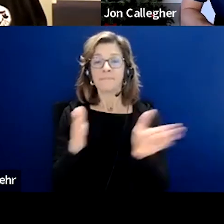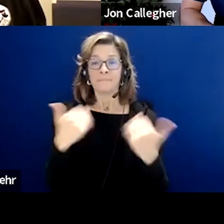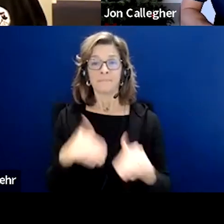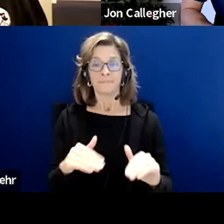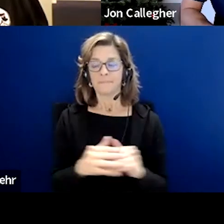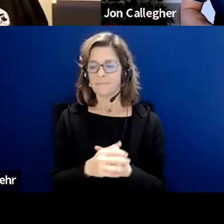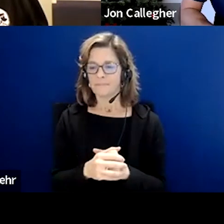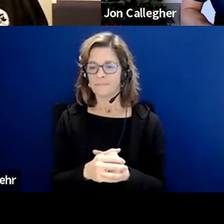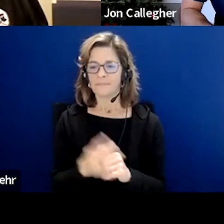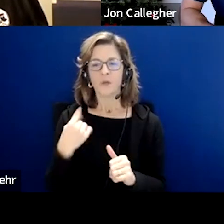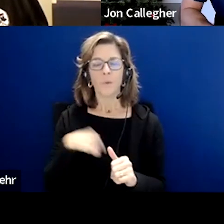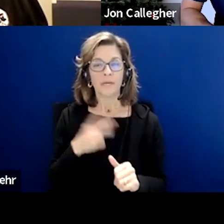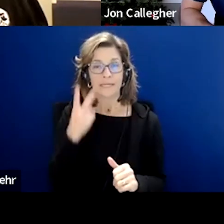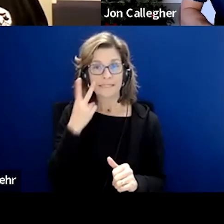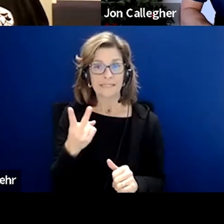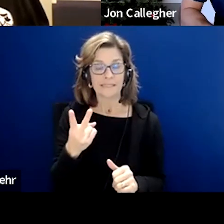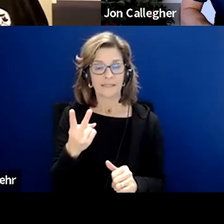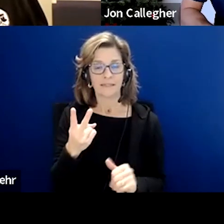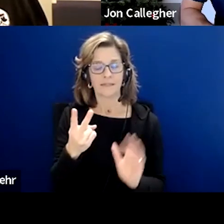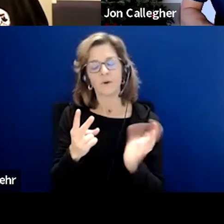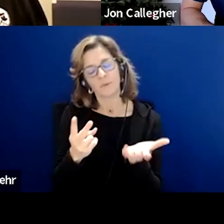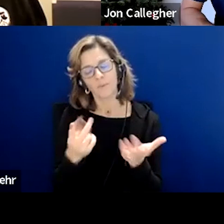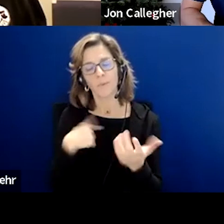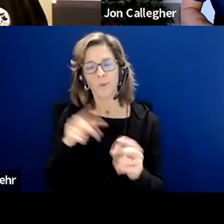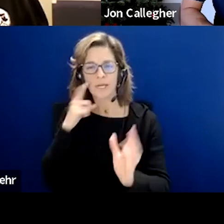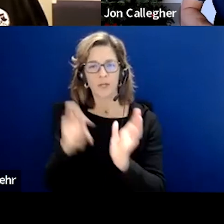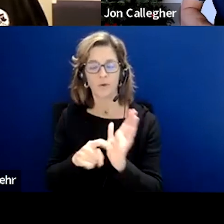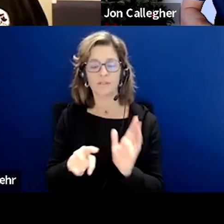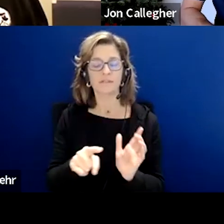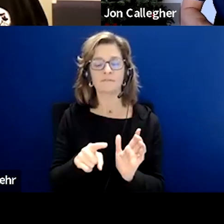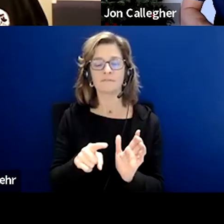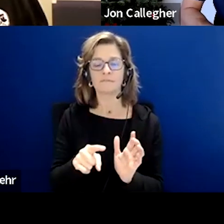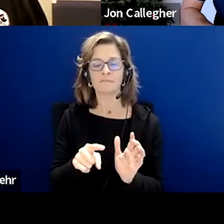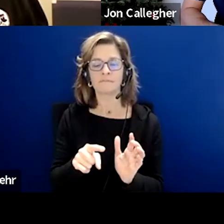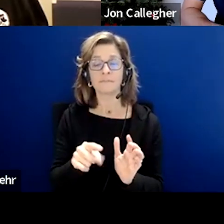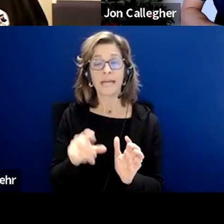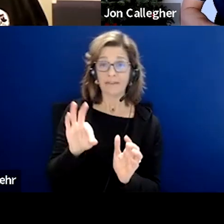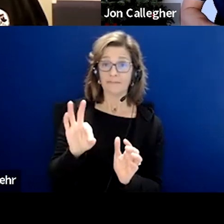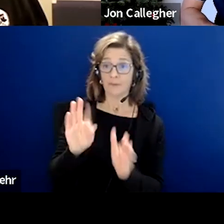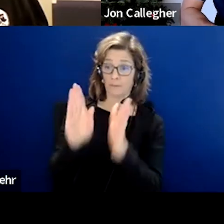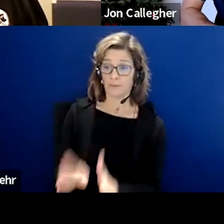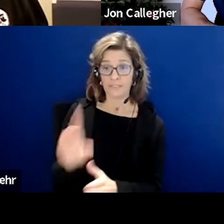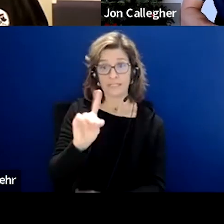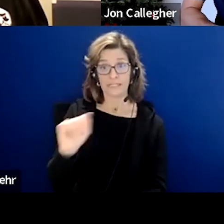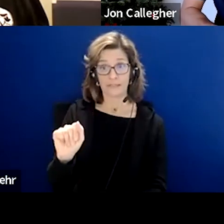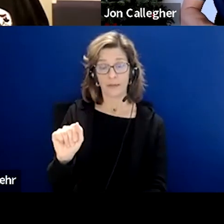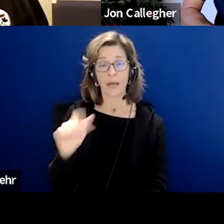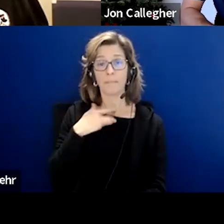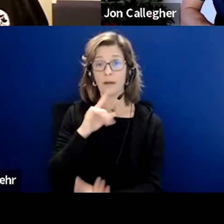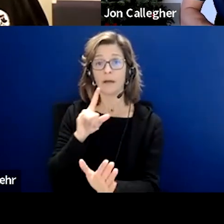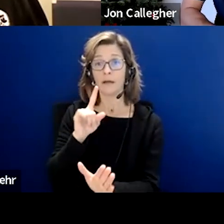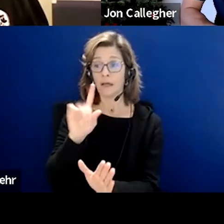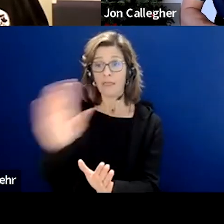confirmed that the most common sector of employment for persons with disabilities is in